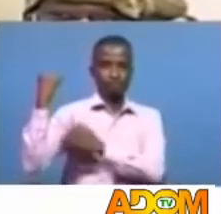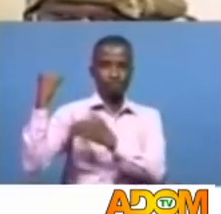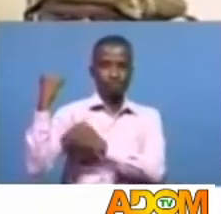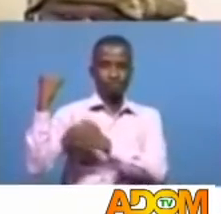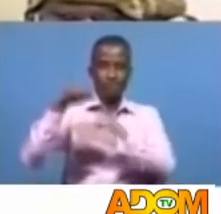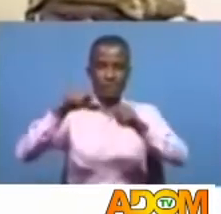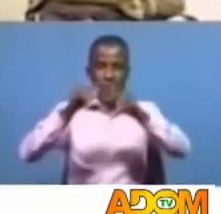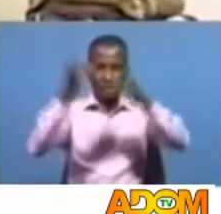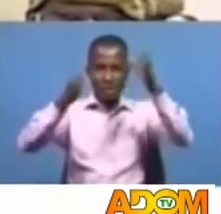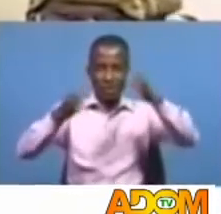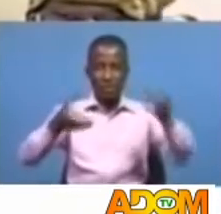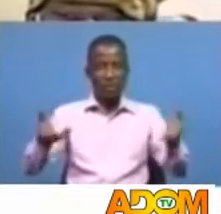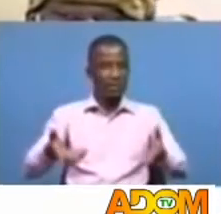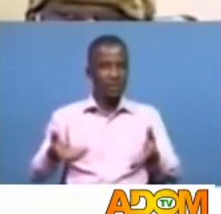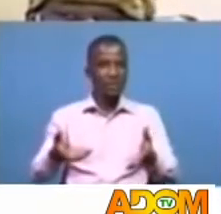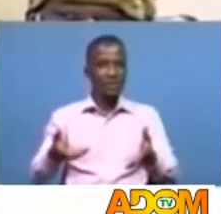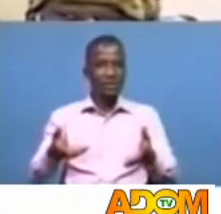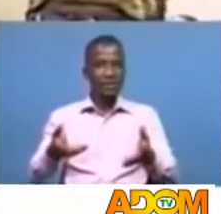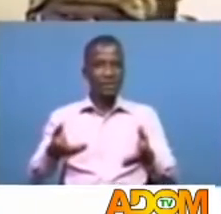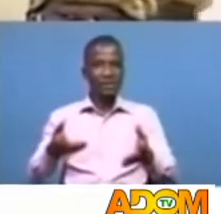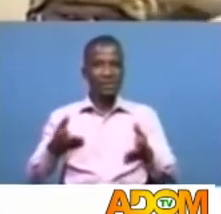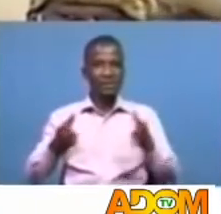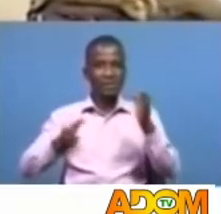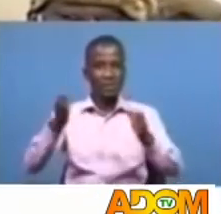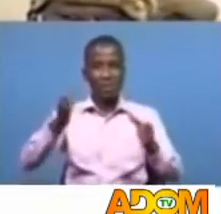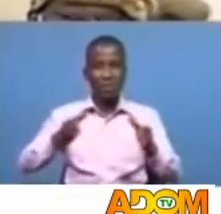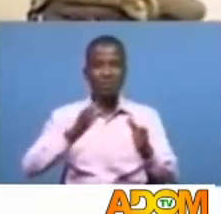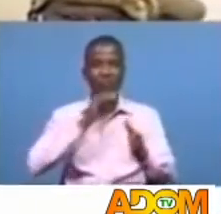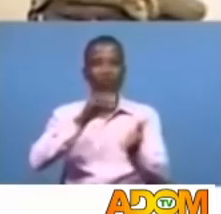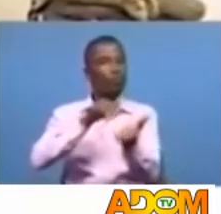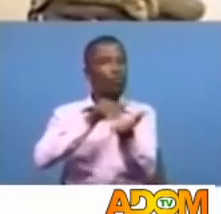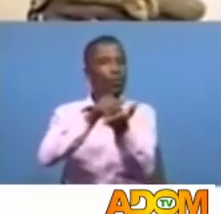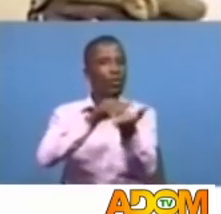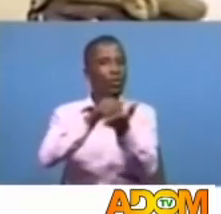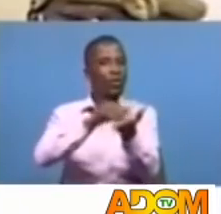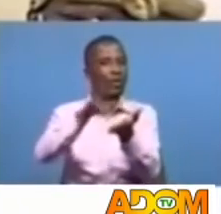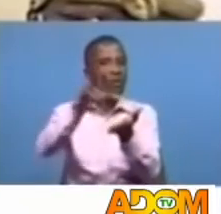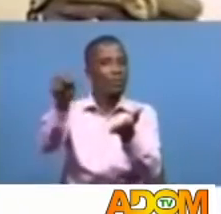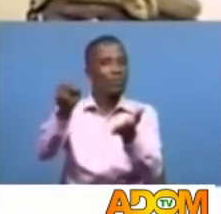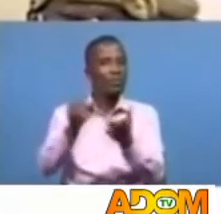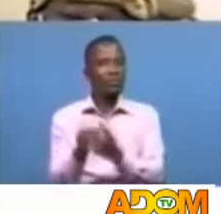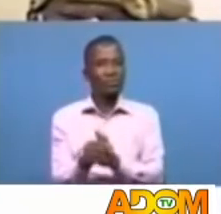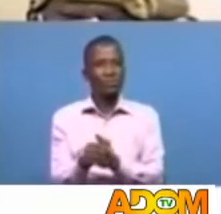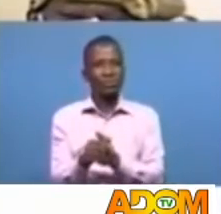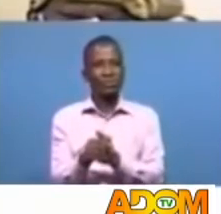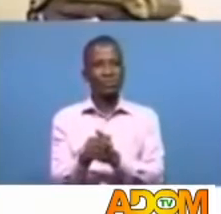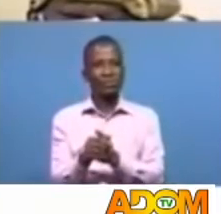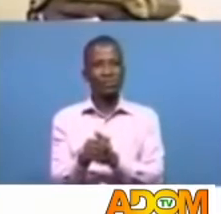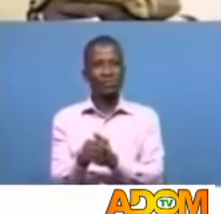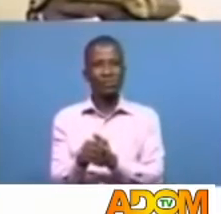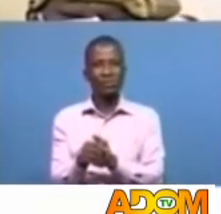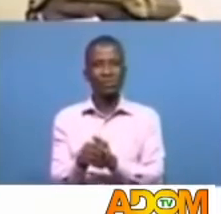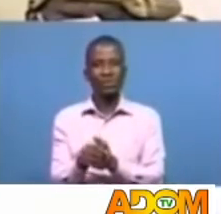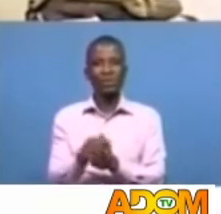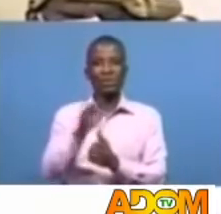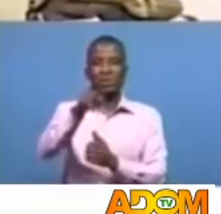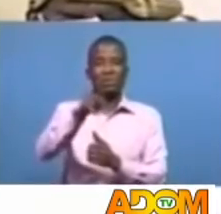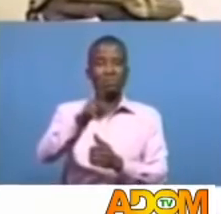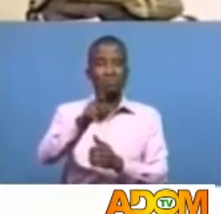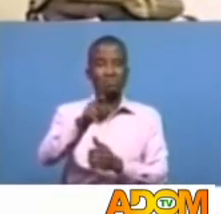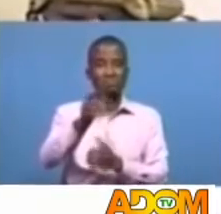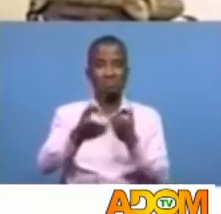We concede that the court is not infallible. But, my lord, your lordships may